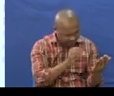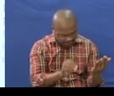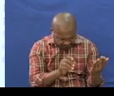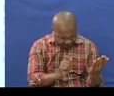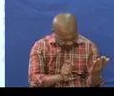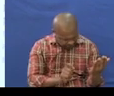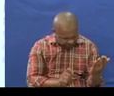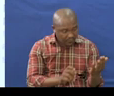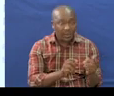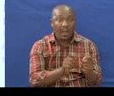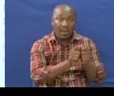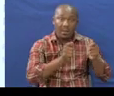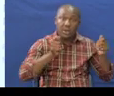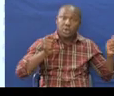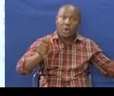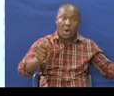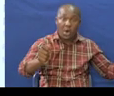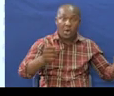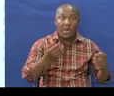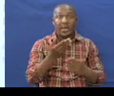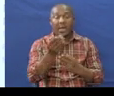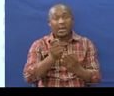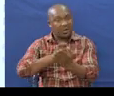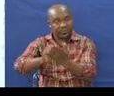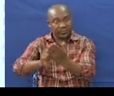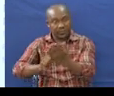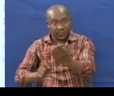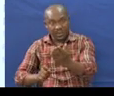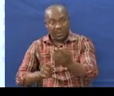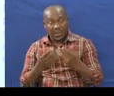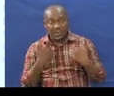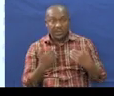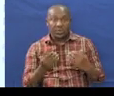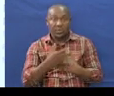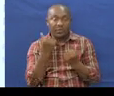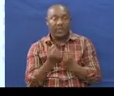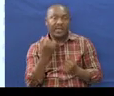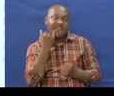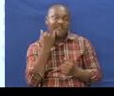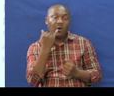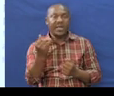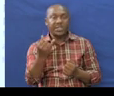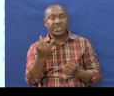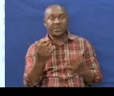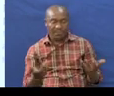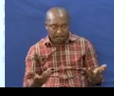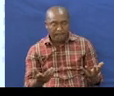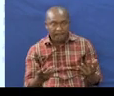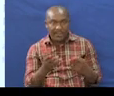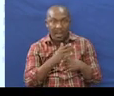journals, magazines, and other written sources so that to find more information about